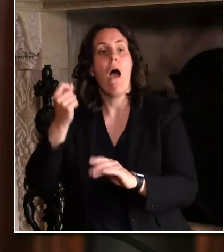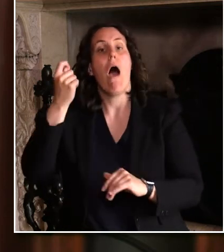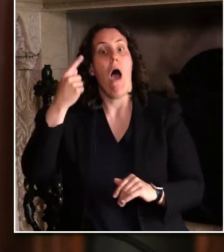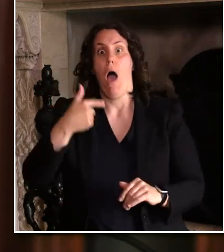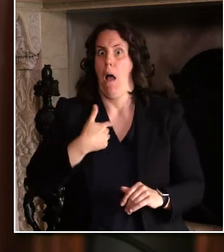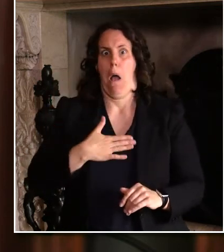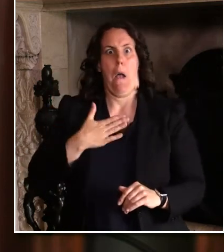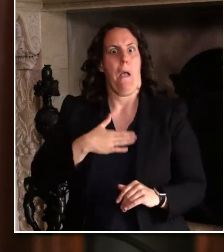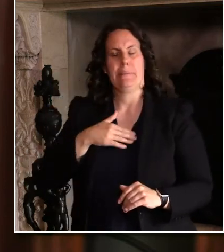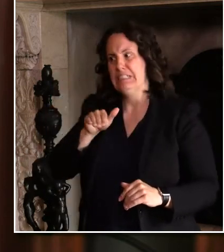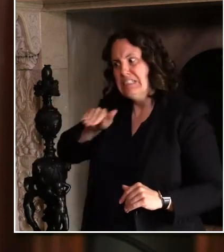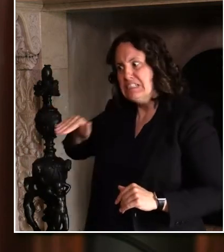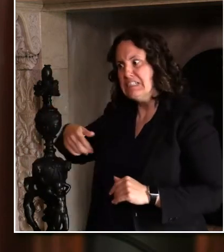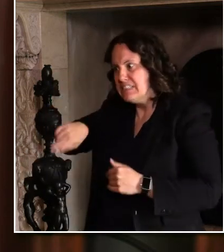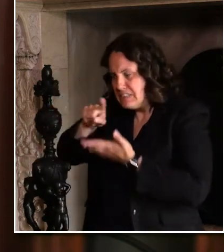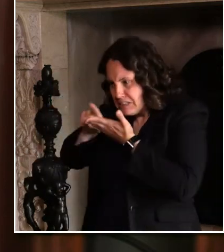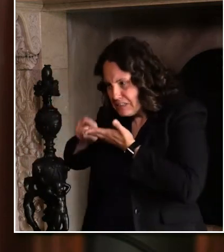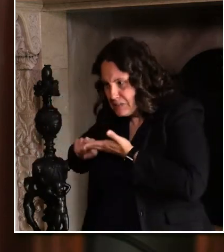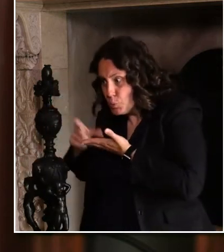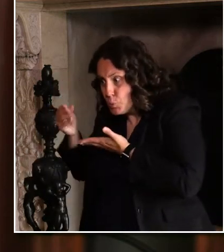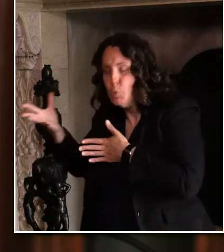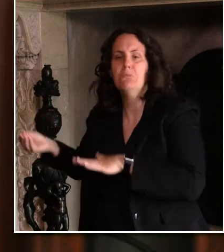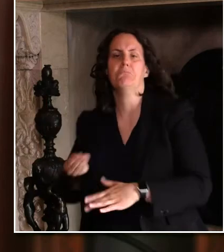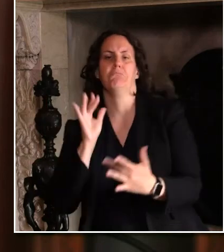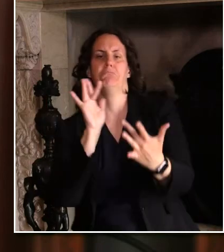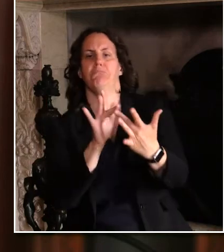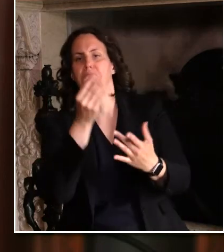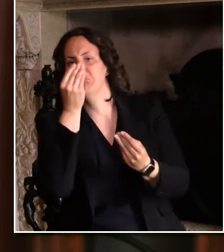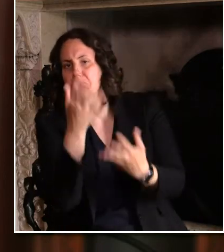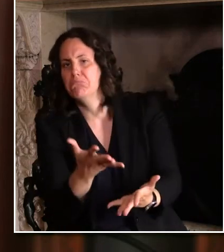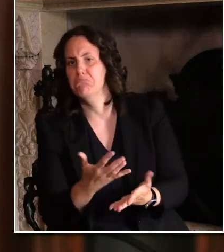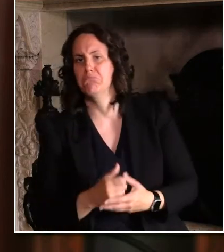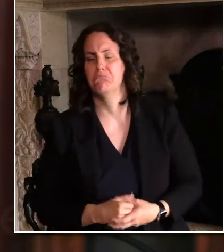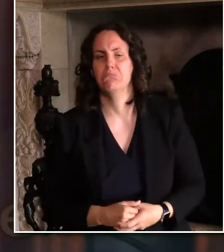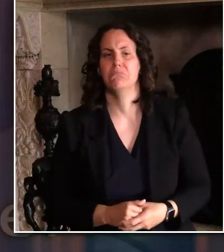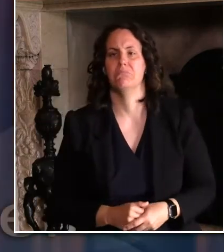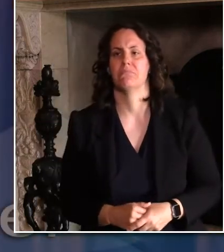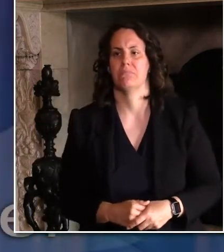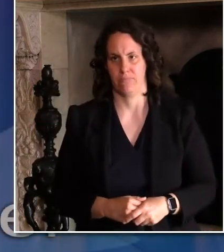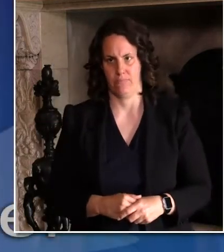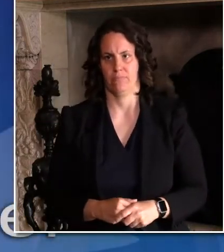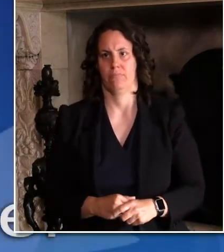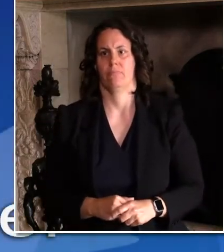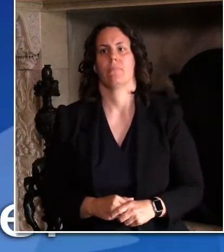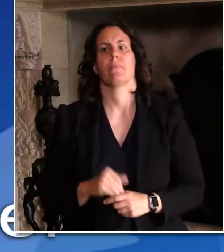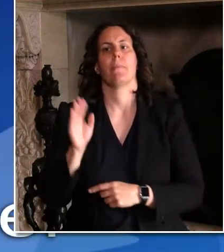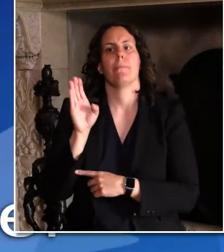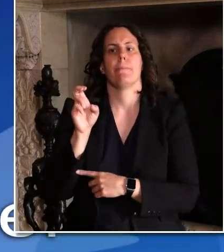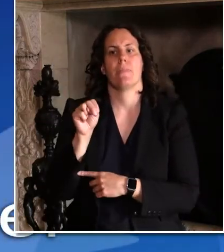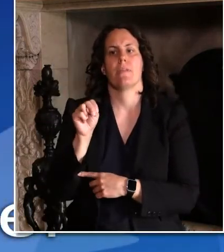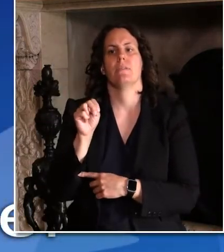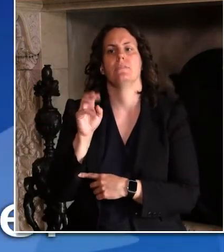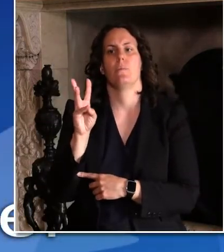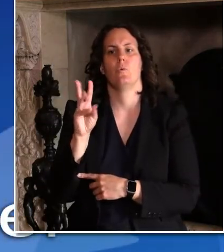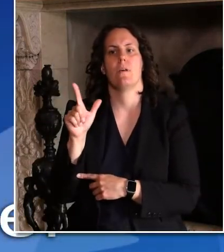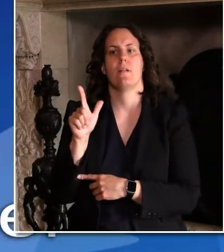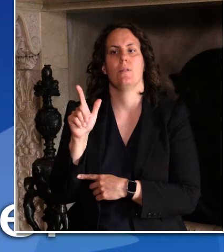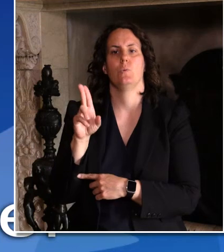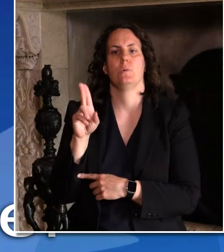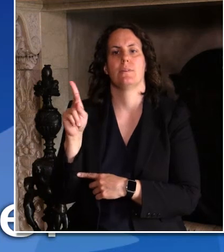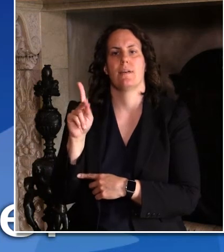you with details. Thank you, Mason. Now to Ben Krumholtz from WLUK-TV in Green